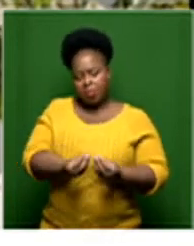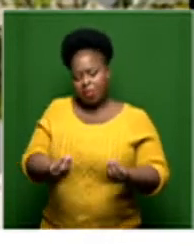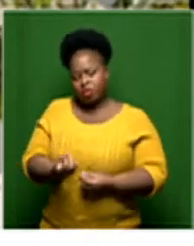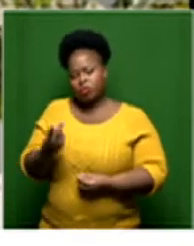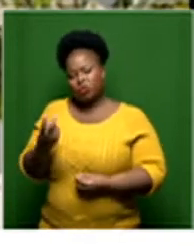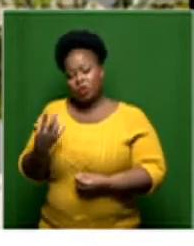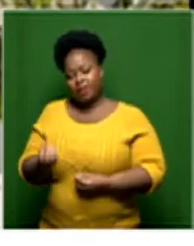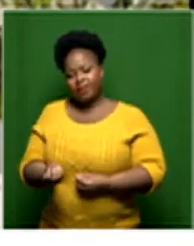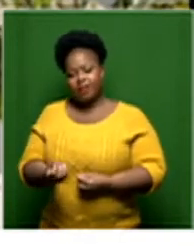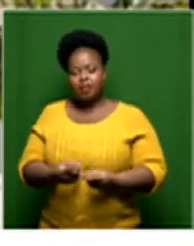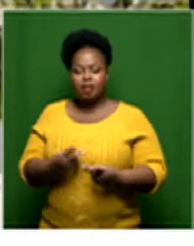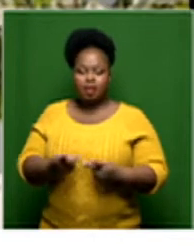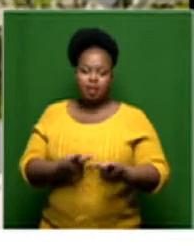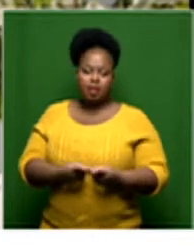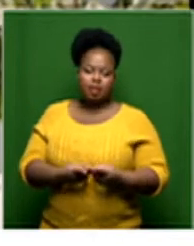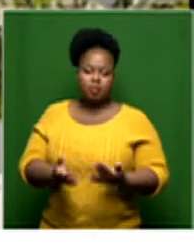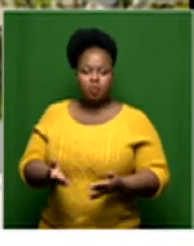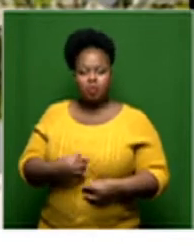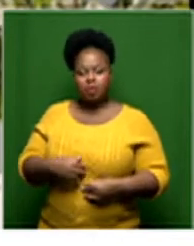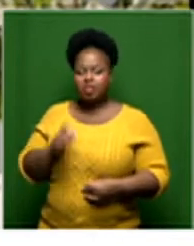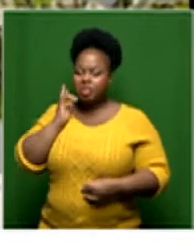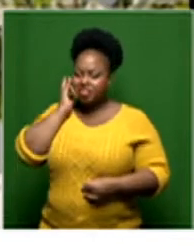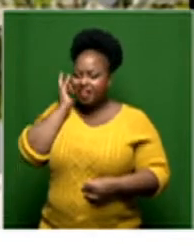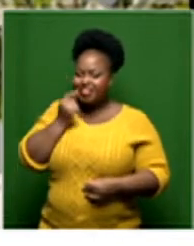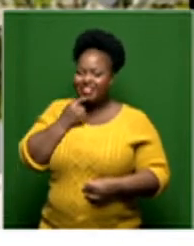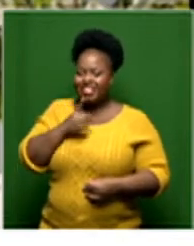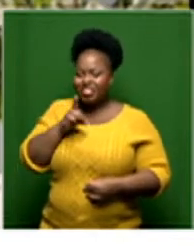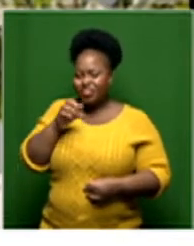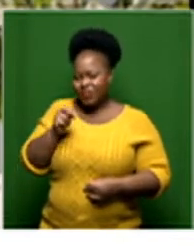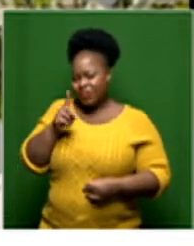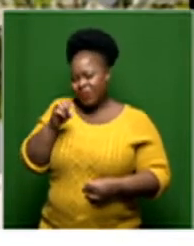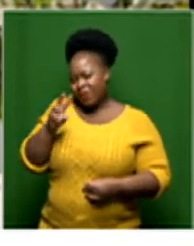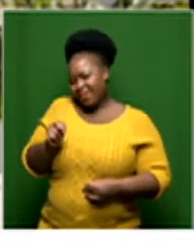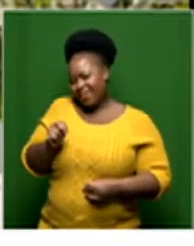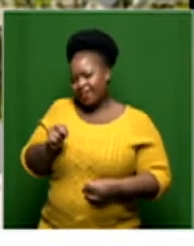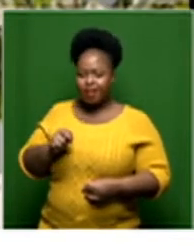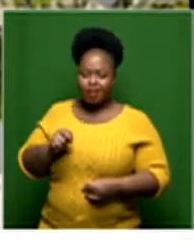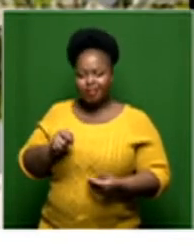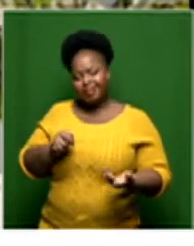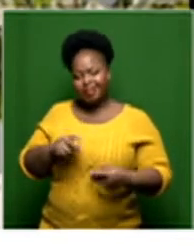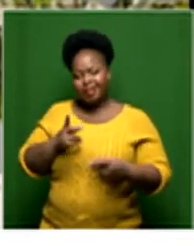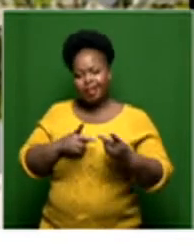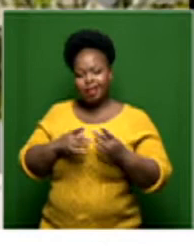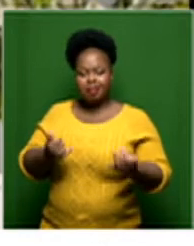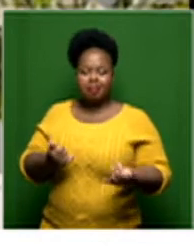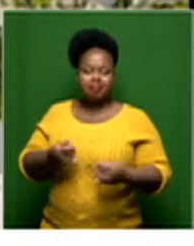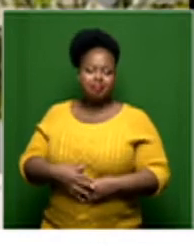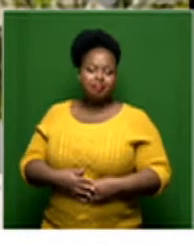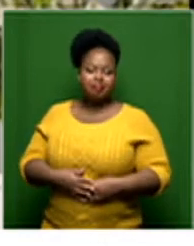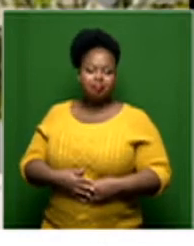children. They call Zureda and Shai. They call her Dawn. It was always Dawn. And they're going